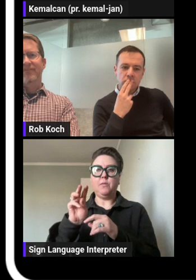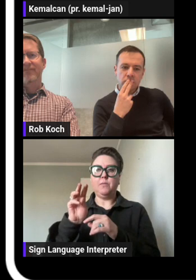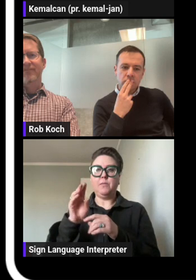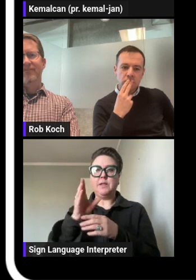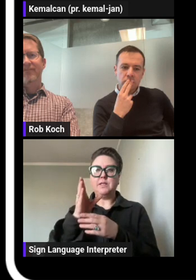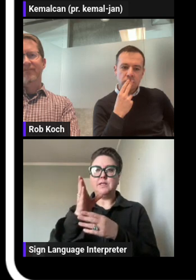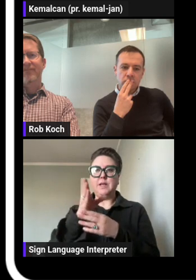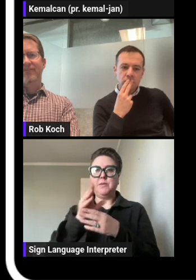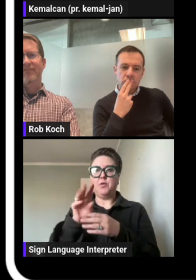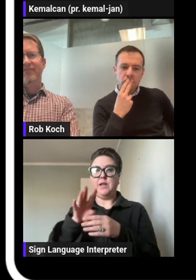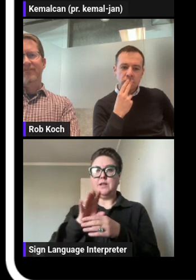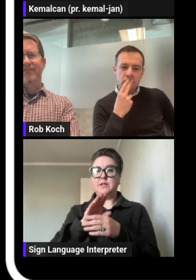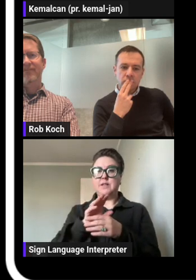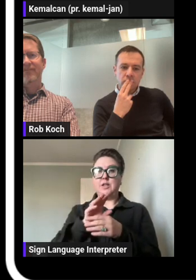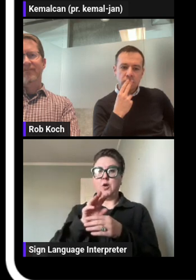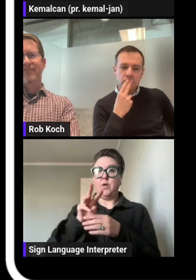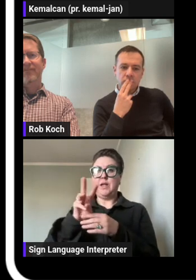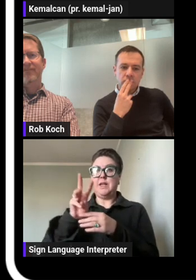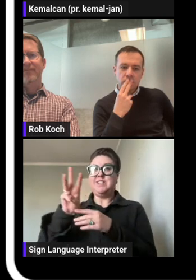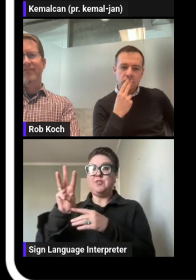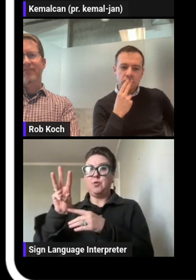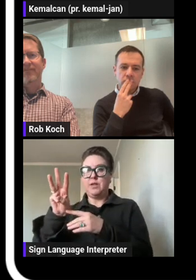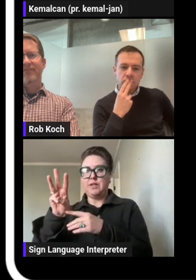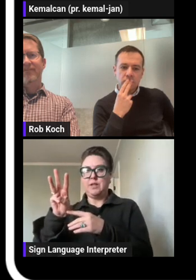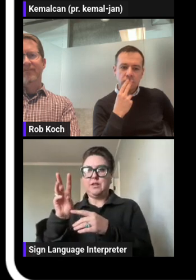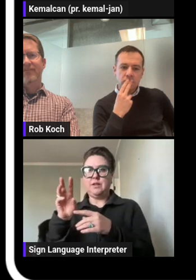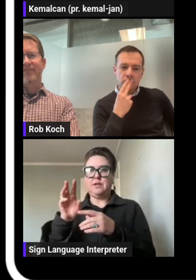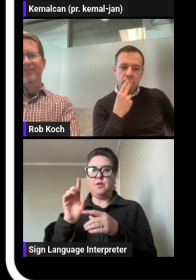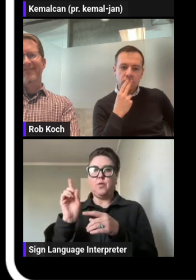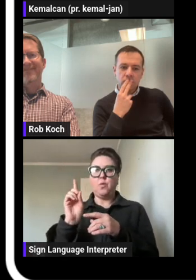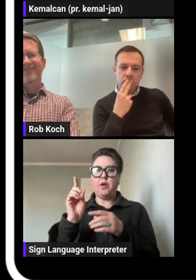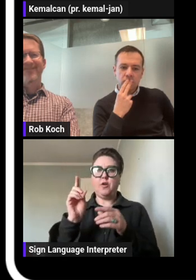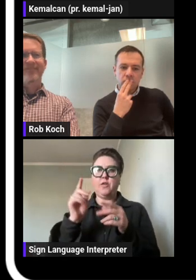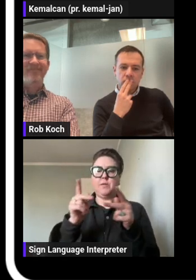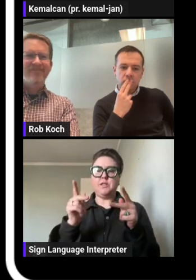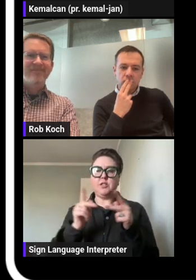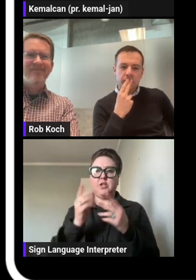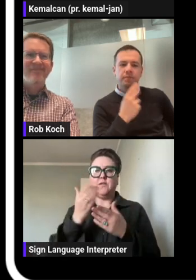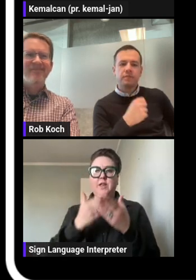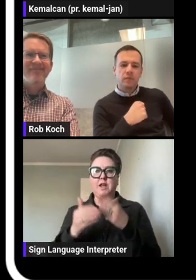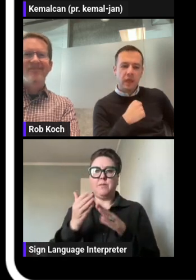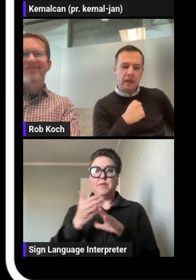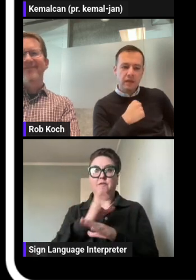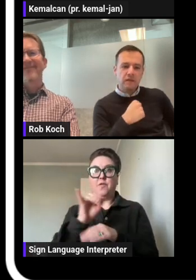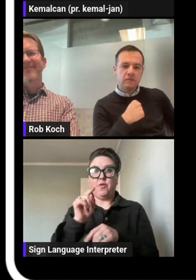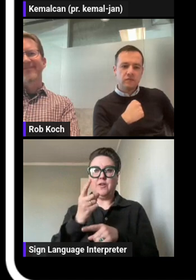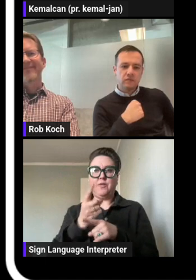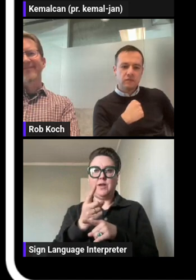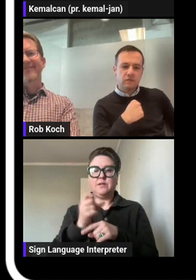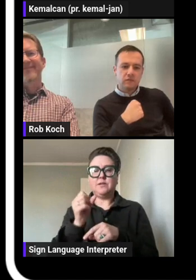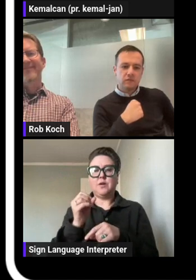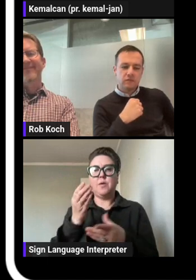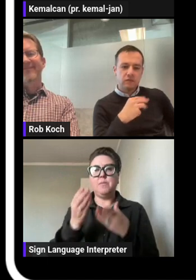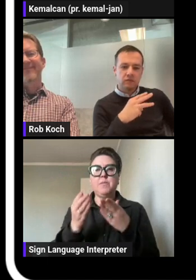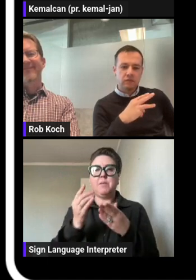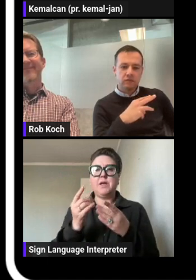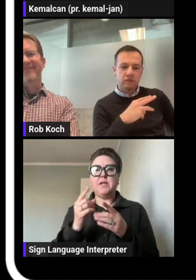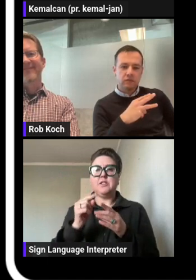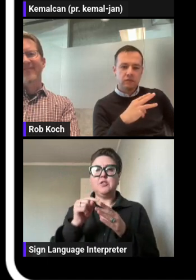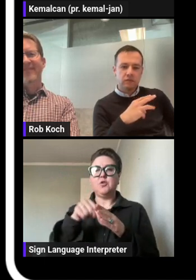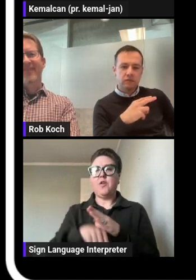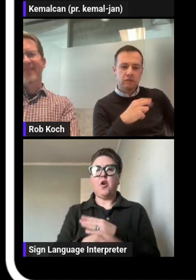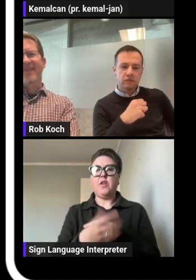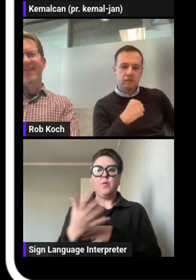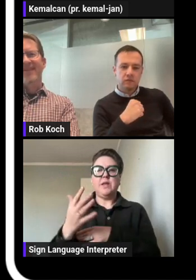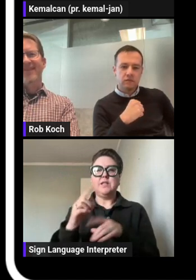know? Because it's based on the shape of where the position of the hand was prior to the prior sign. But again, maybe we're getting too far in the weeds